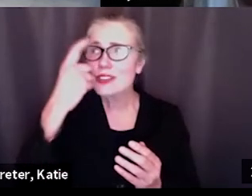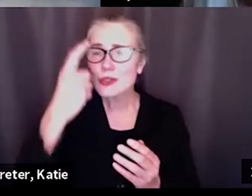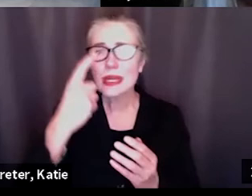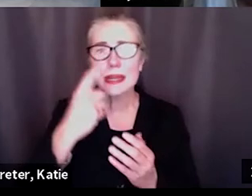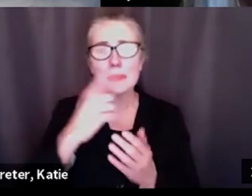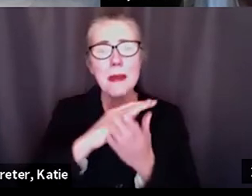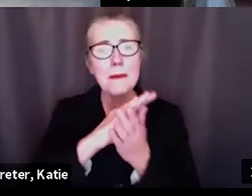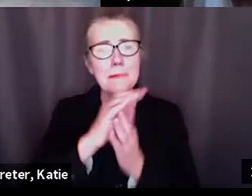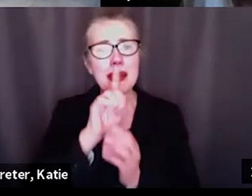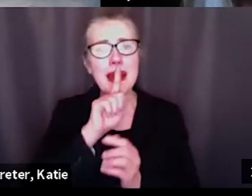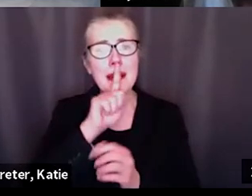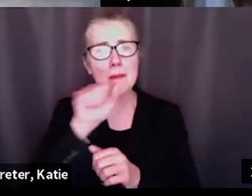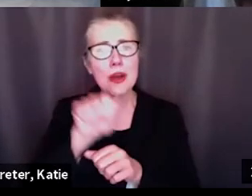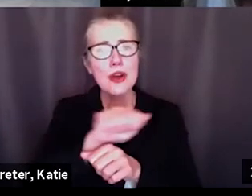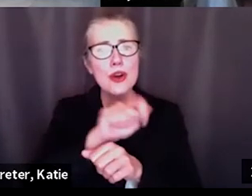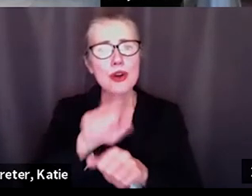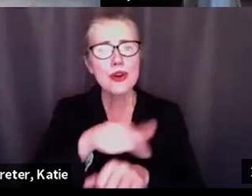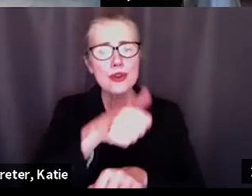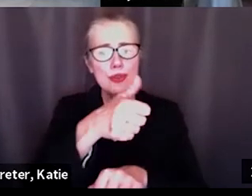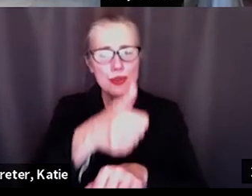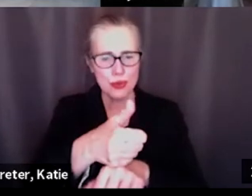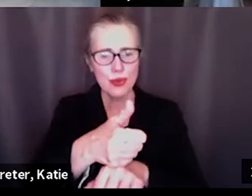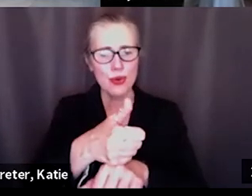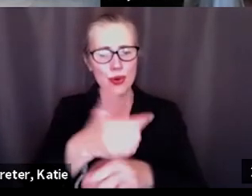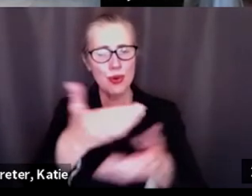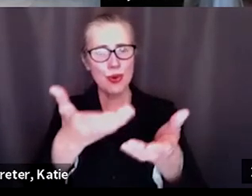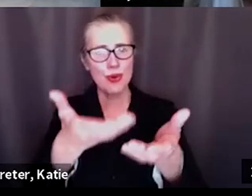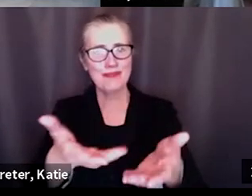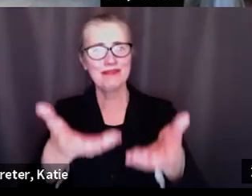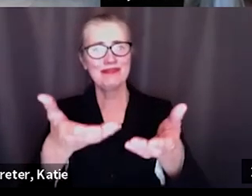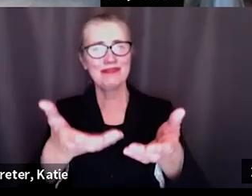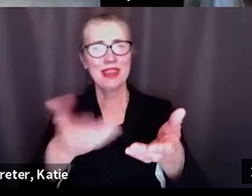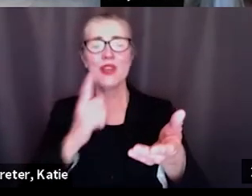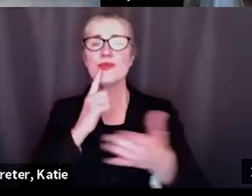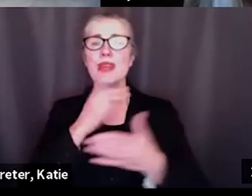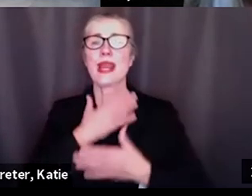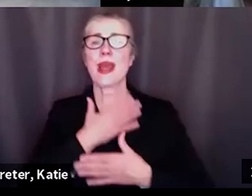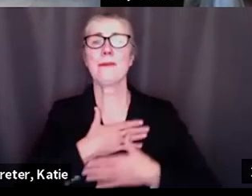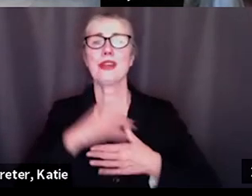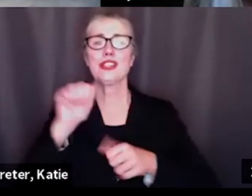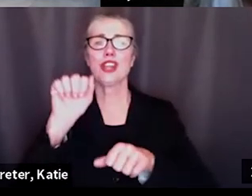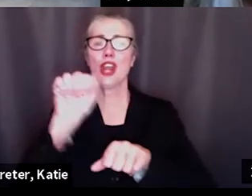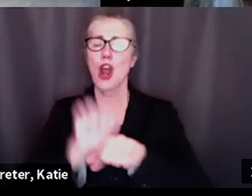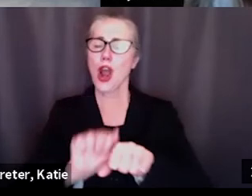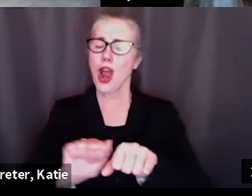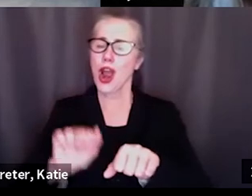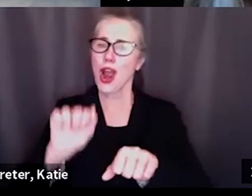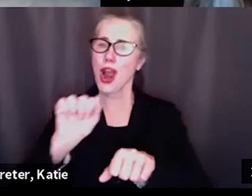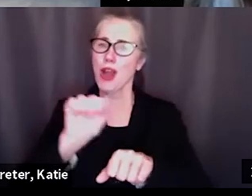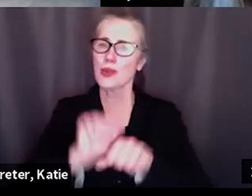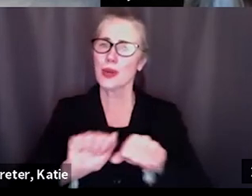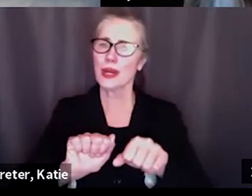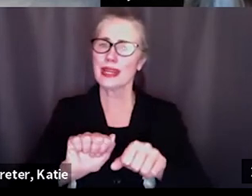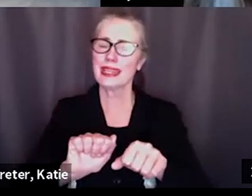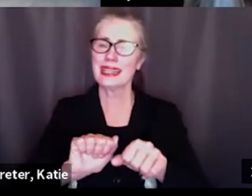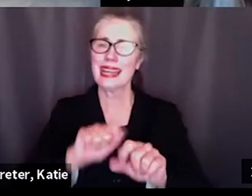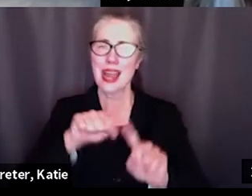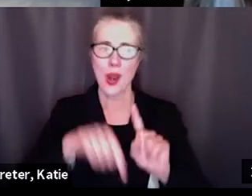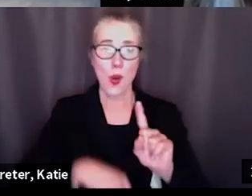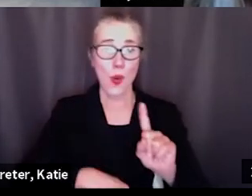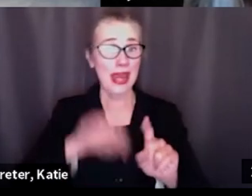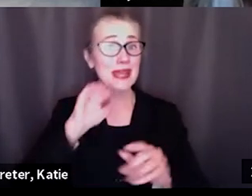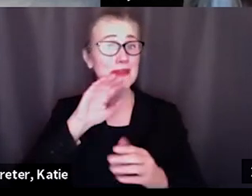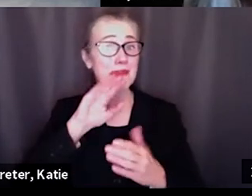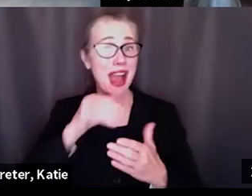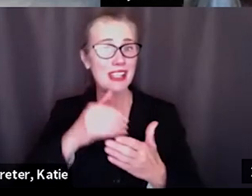much i appreciate all your hard work and all your dedication um when my daughter social munoz was there